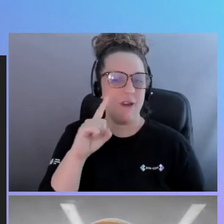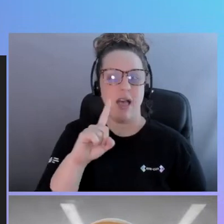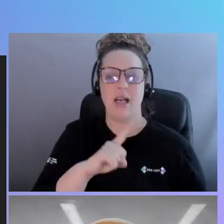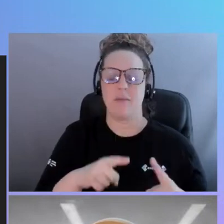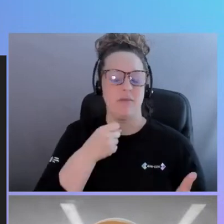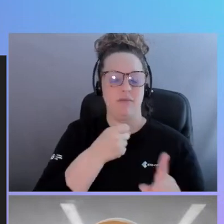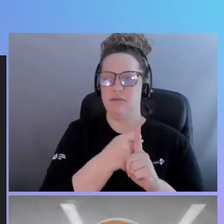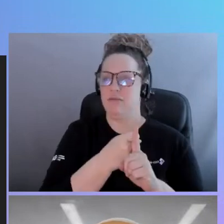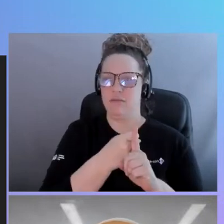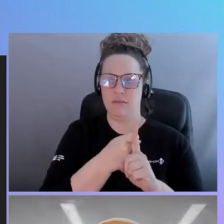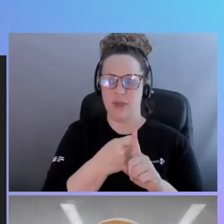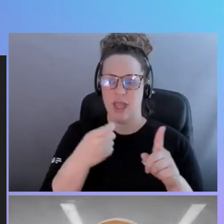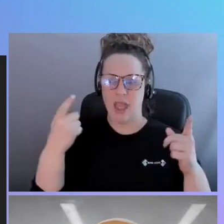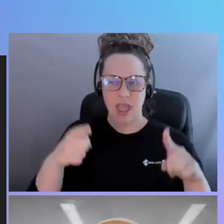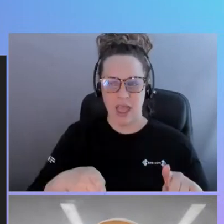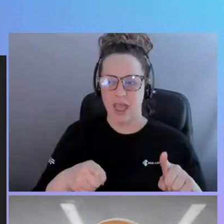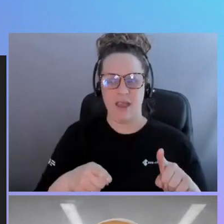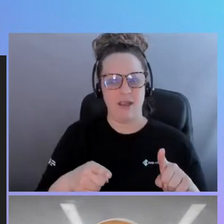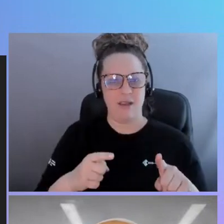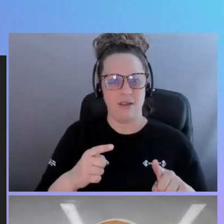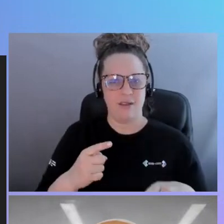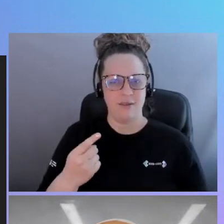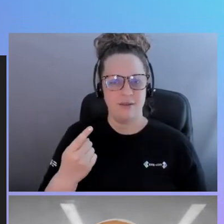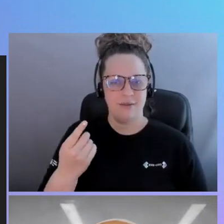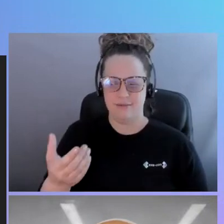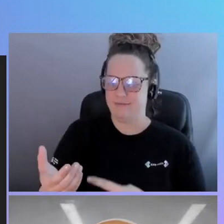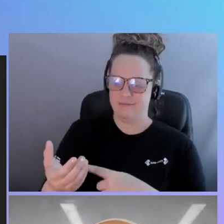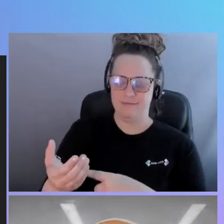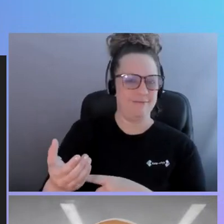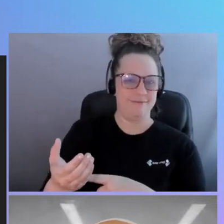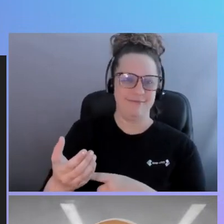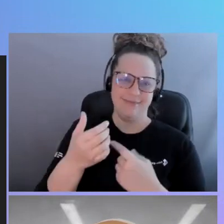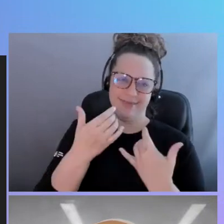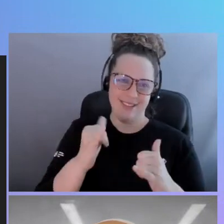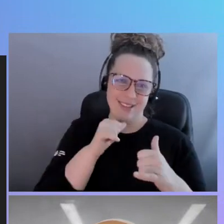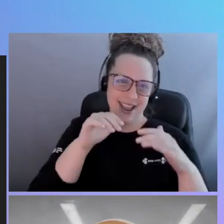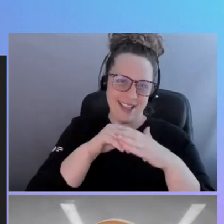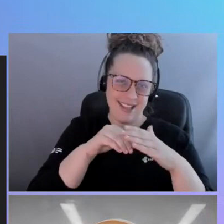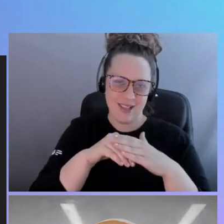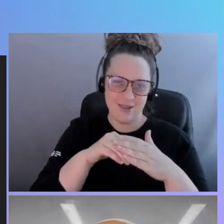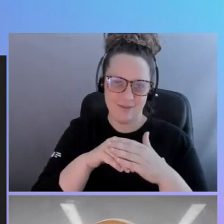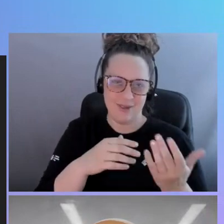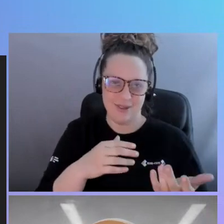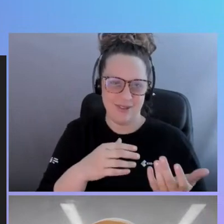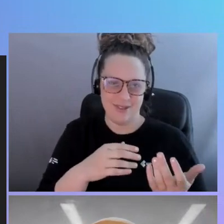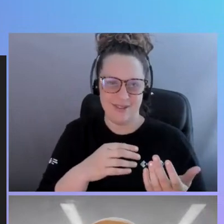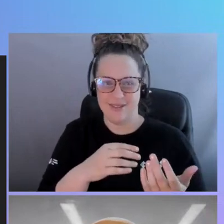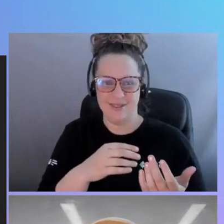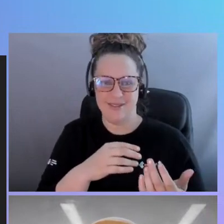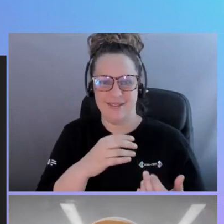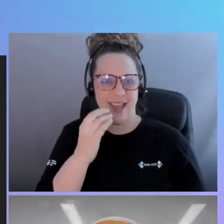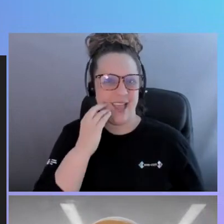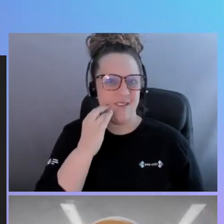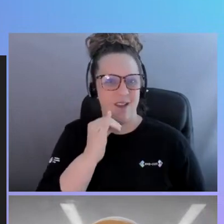sadly, the iPhone was not a very accessible device back then. Neither was iPhone OS. So